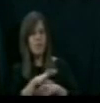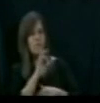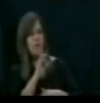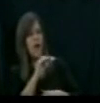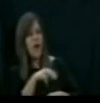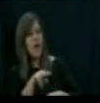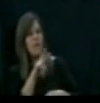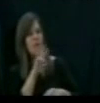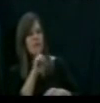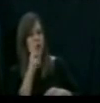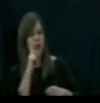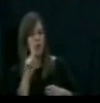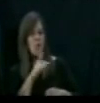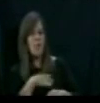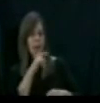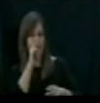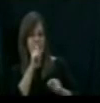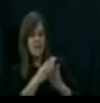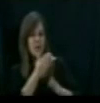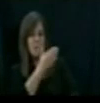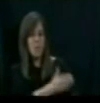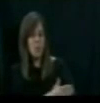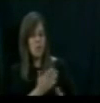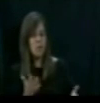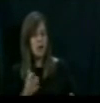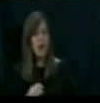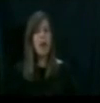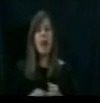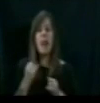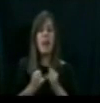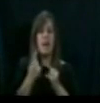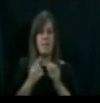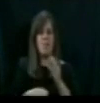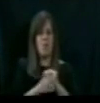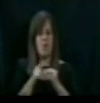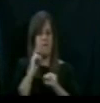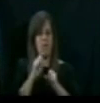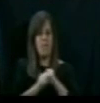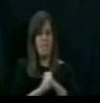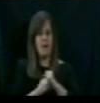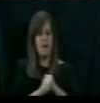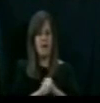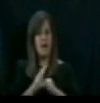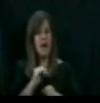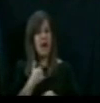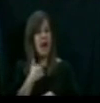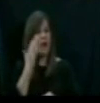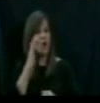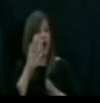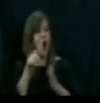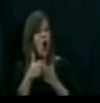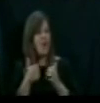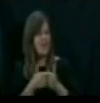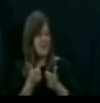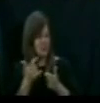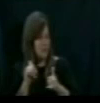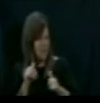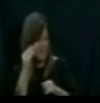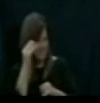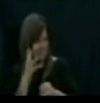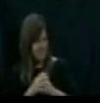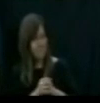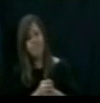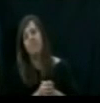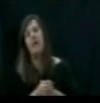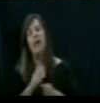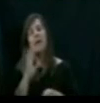kids need better. One last little bit of faith for the media. And I know all the games you play. It's an